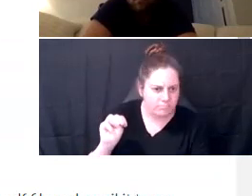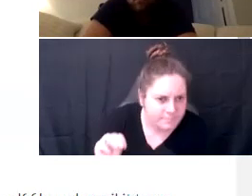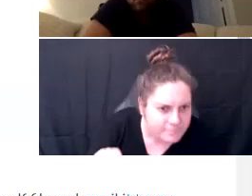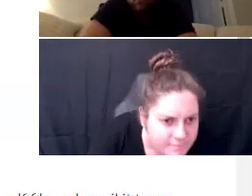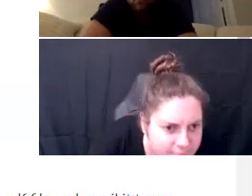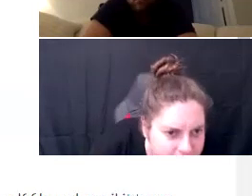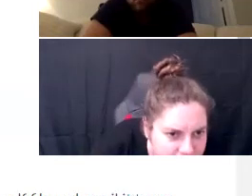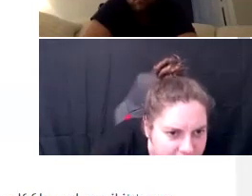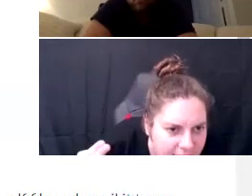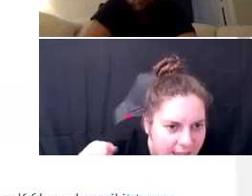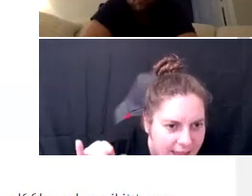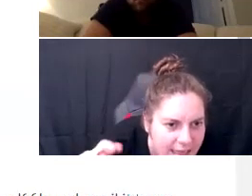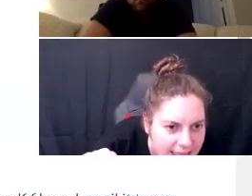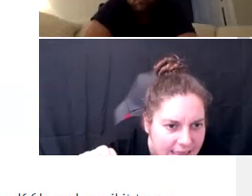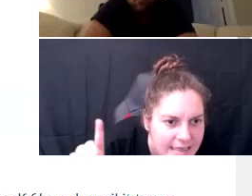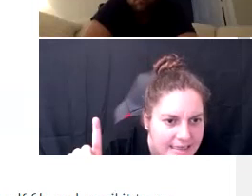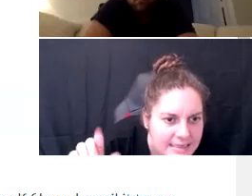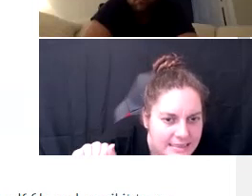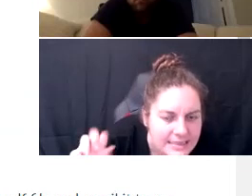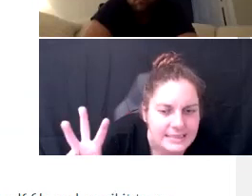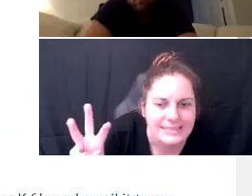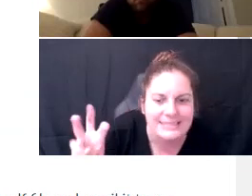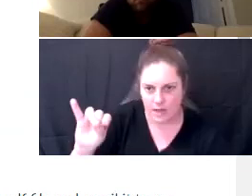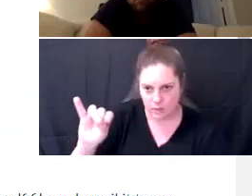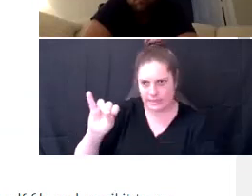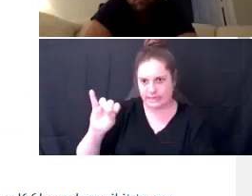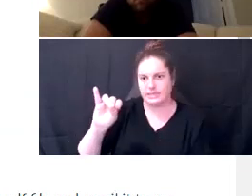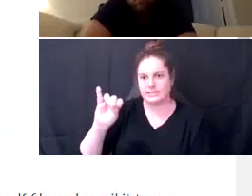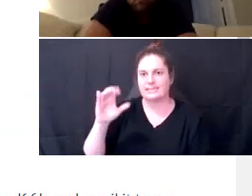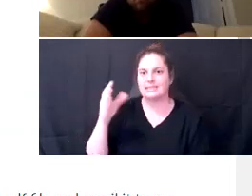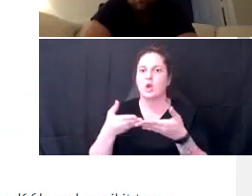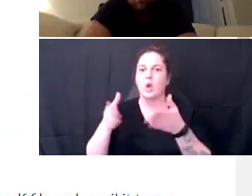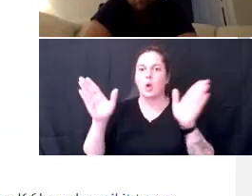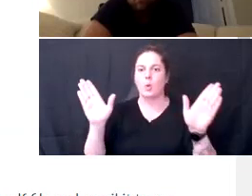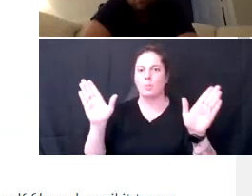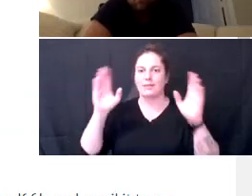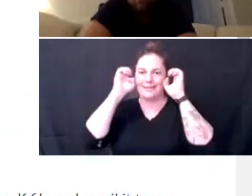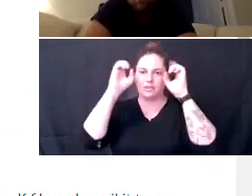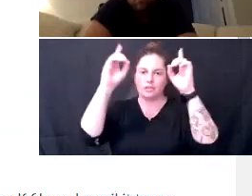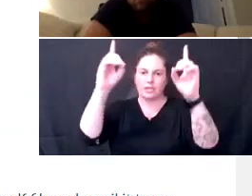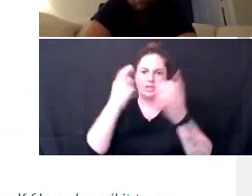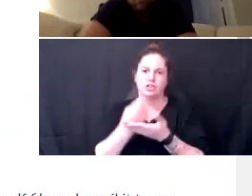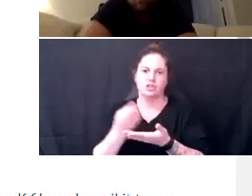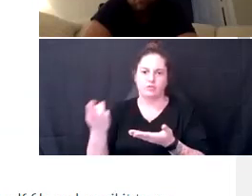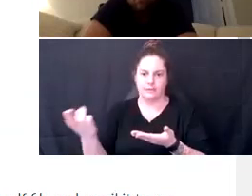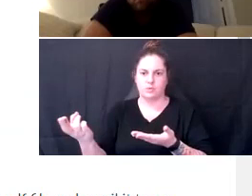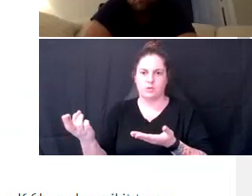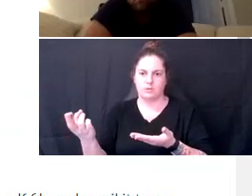is what we call an open education resource, an open